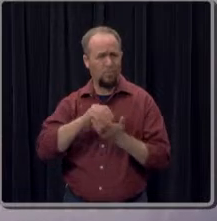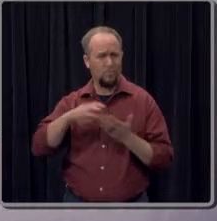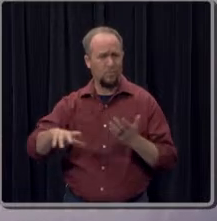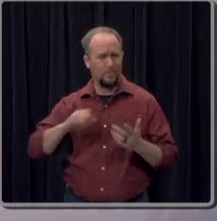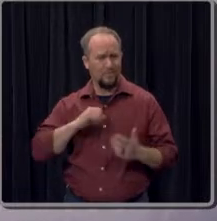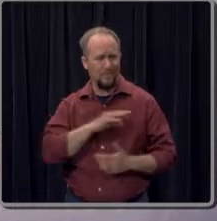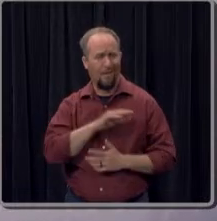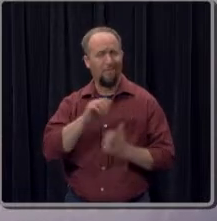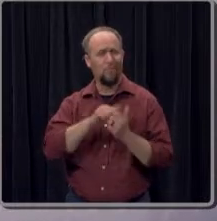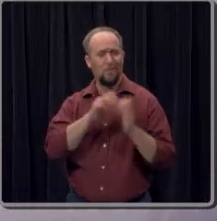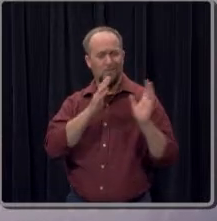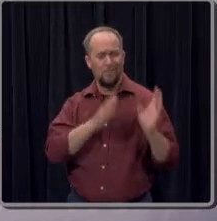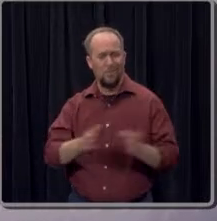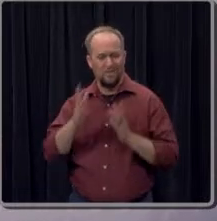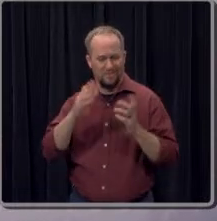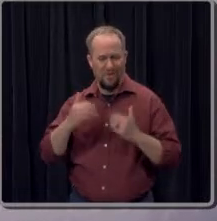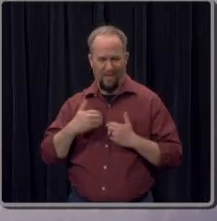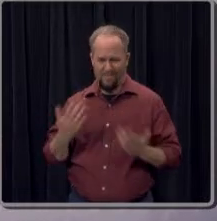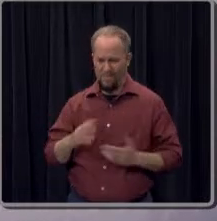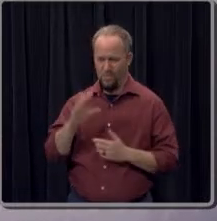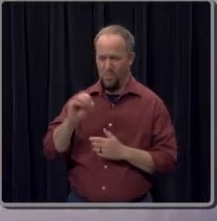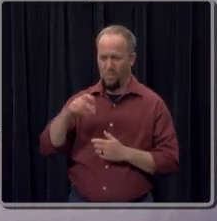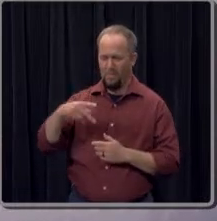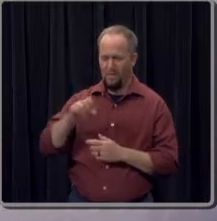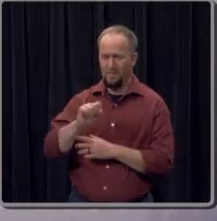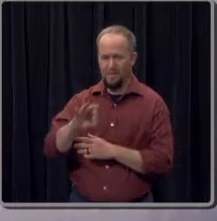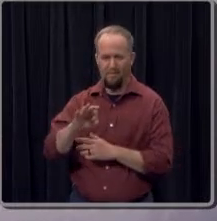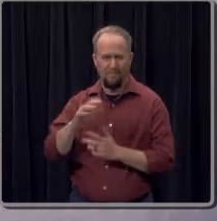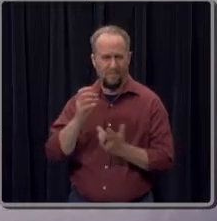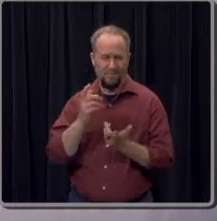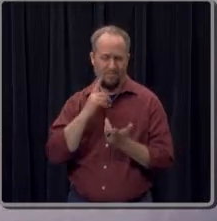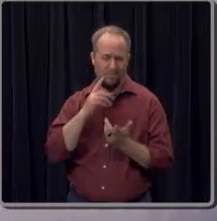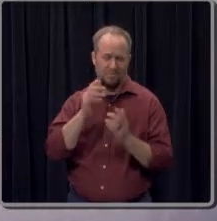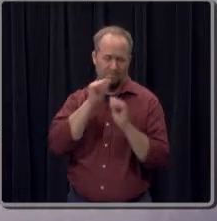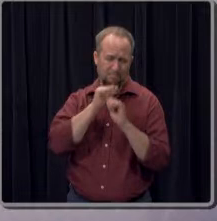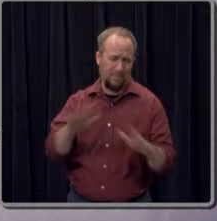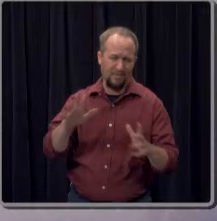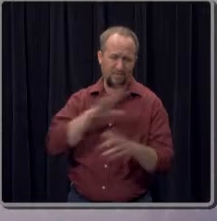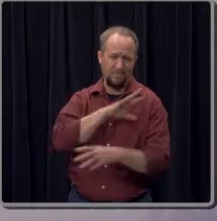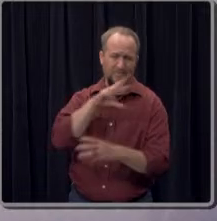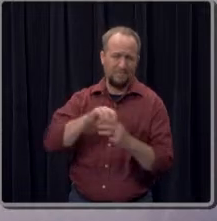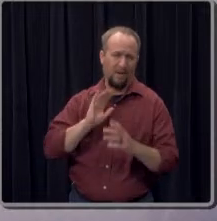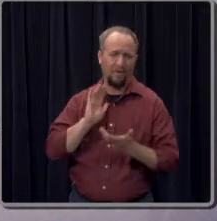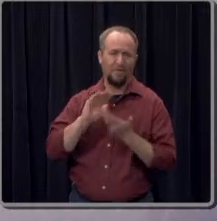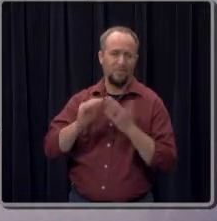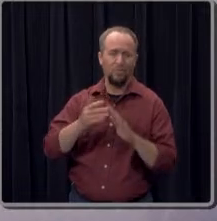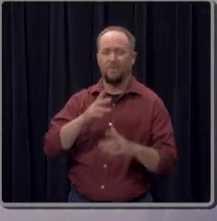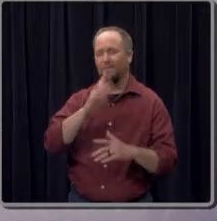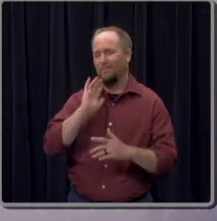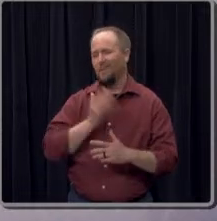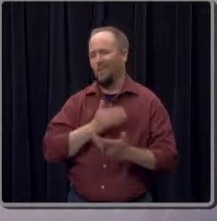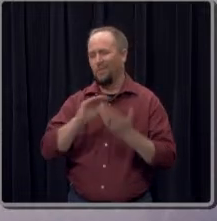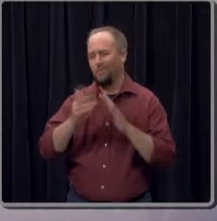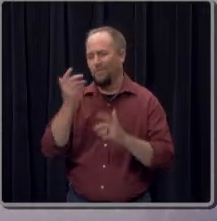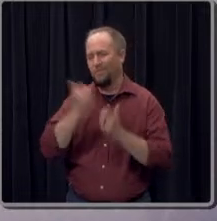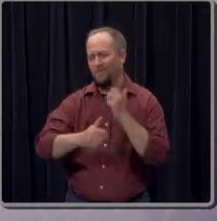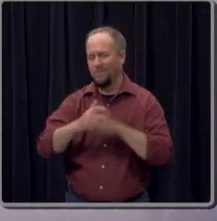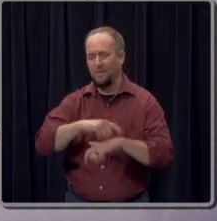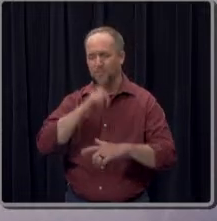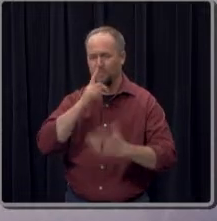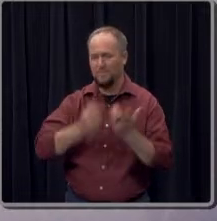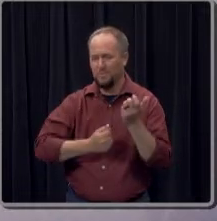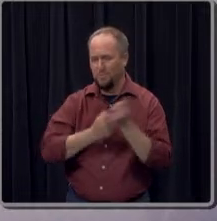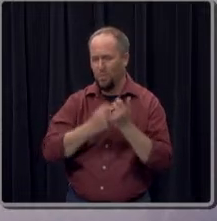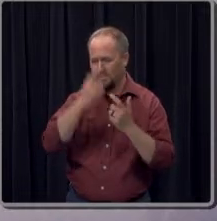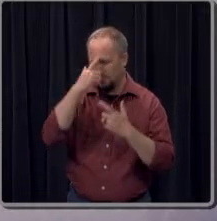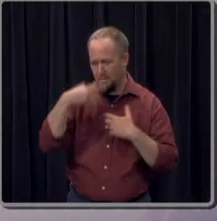with the organization like we have in OPSF. And we're just so blessed for them to be in our community, and that our community at every turn supports the